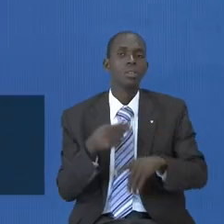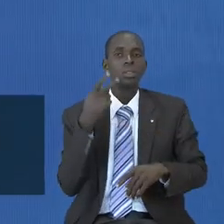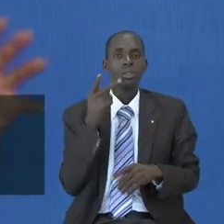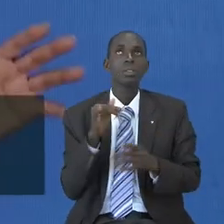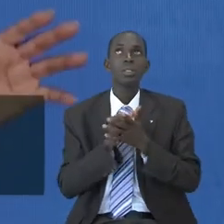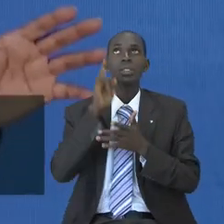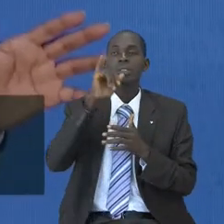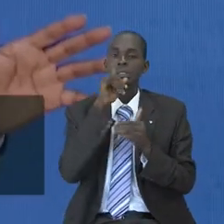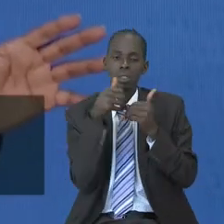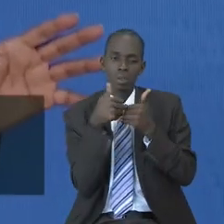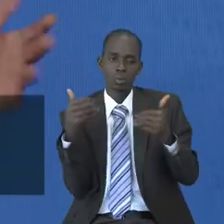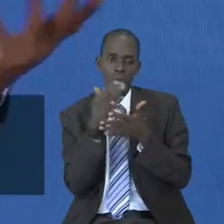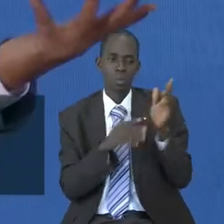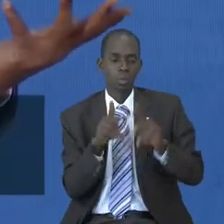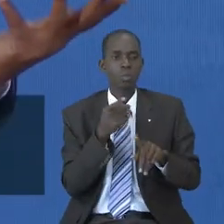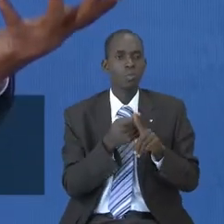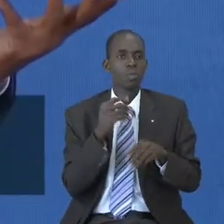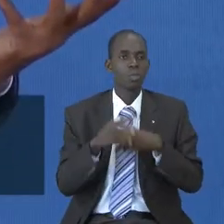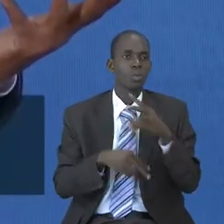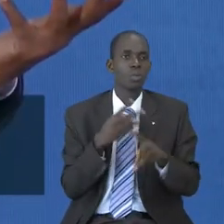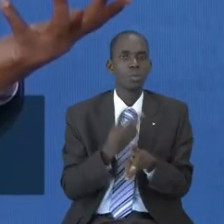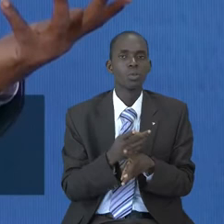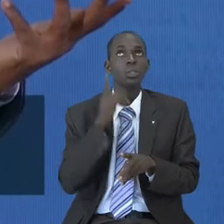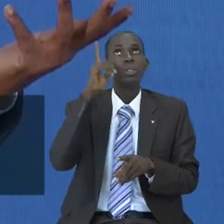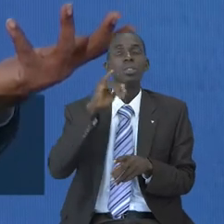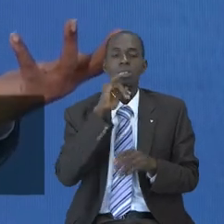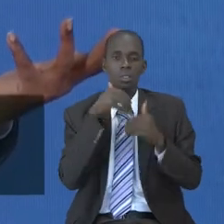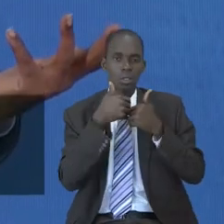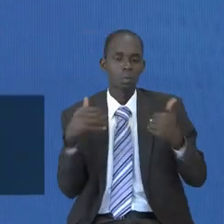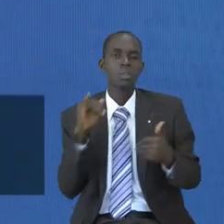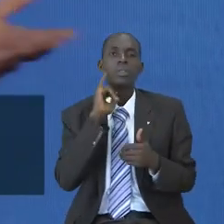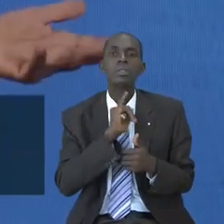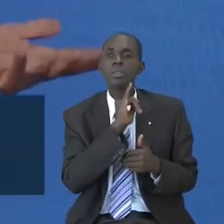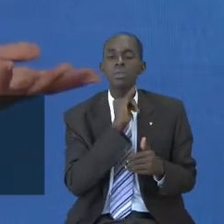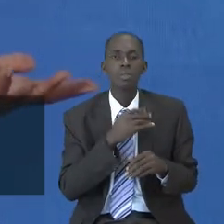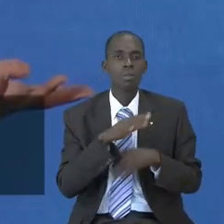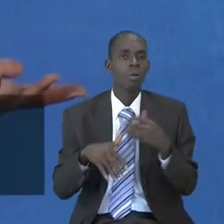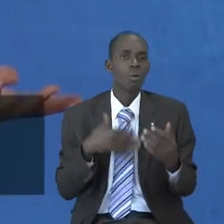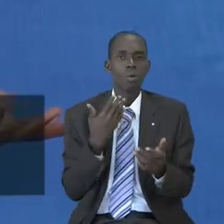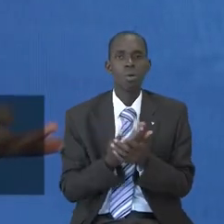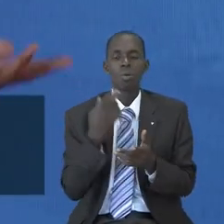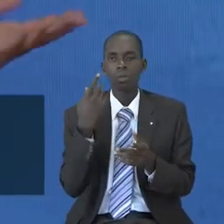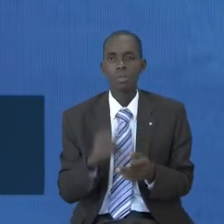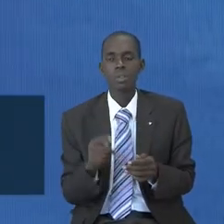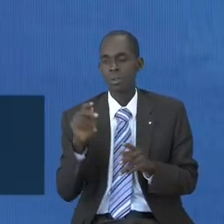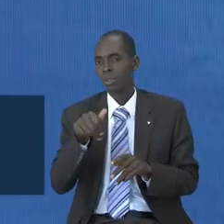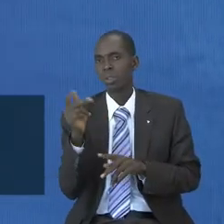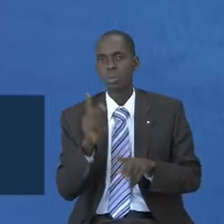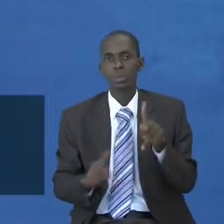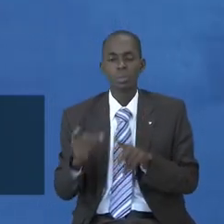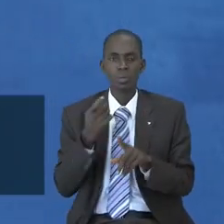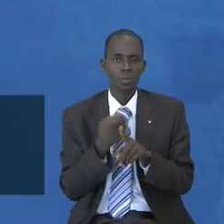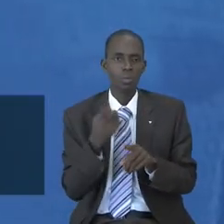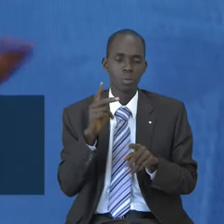from the rest of the world. He's separating Israel and all their millions away from the people